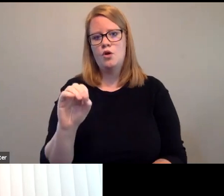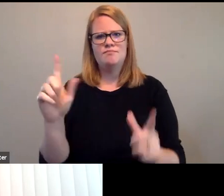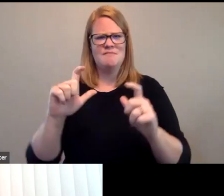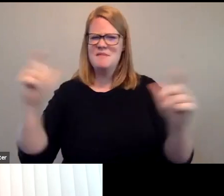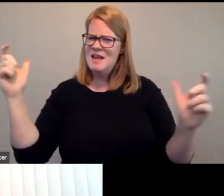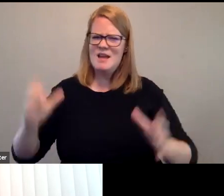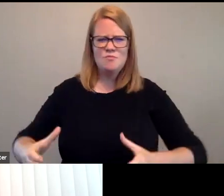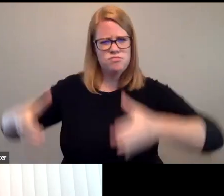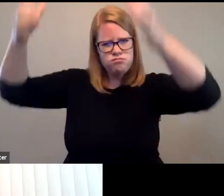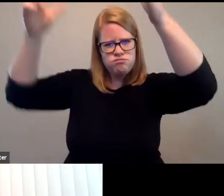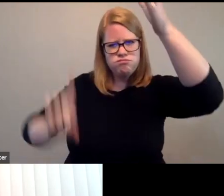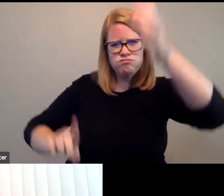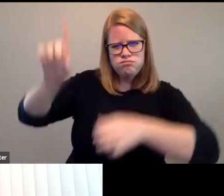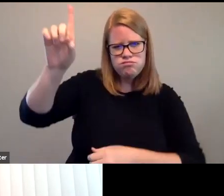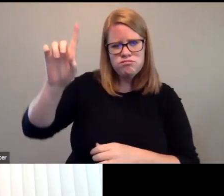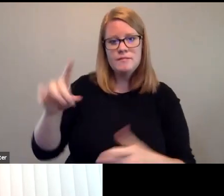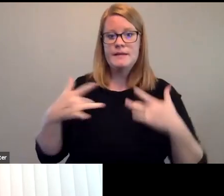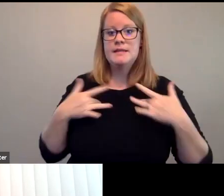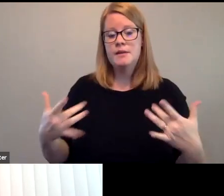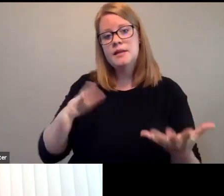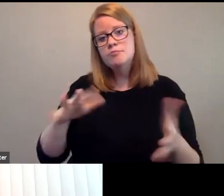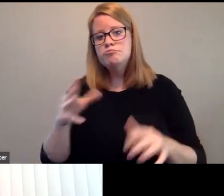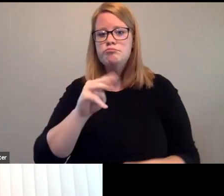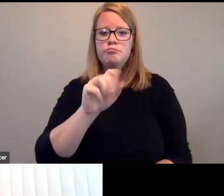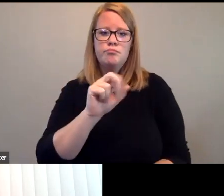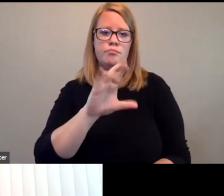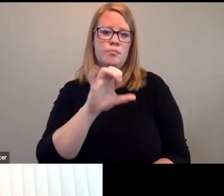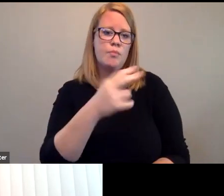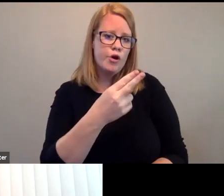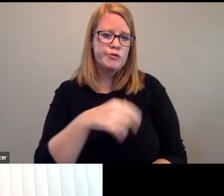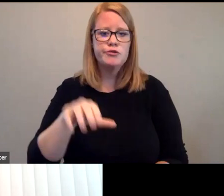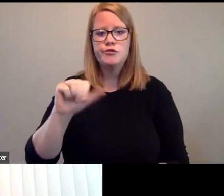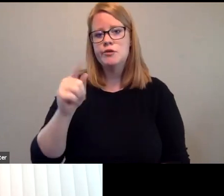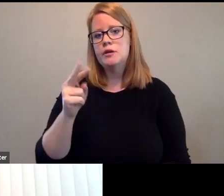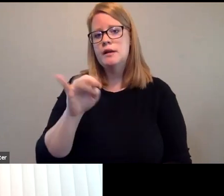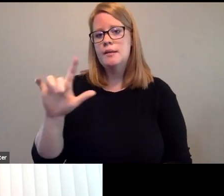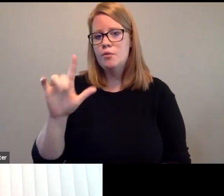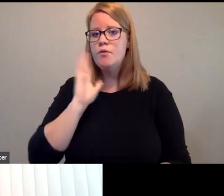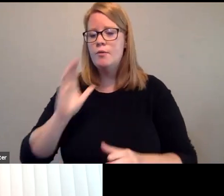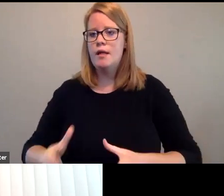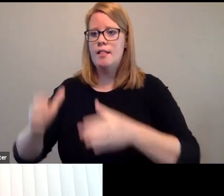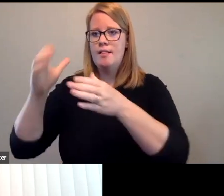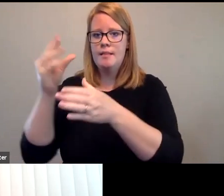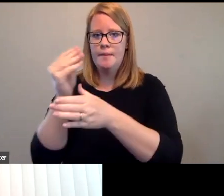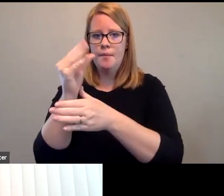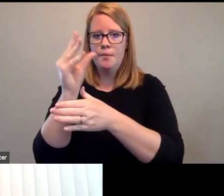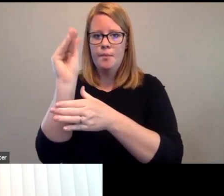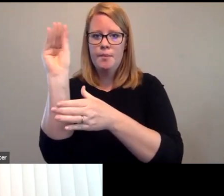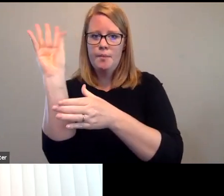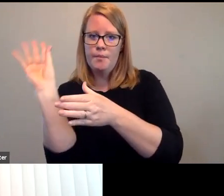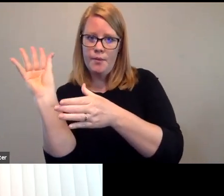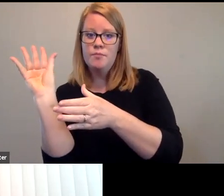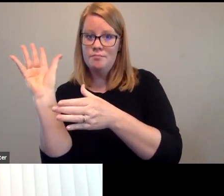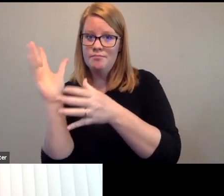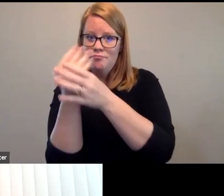is starting in March or April, they'll start to bloom, and then May and